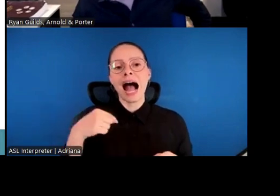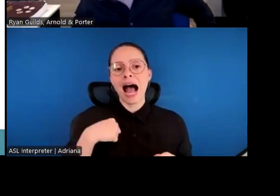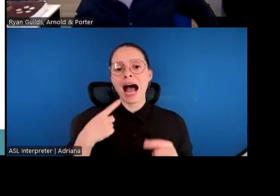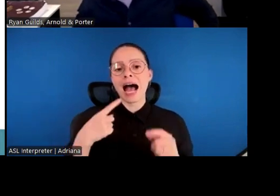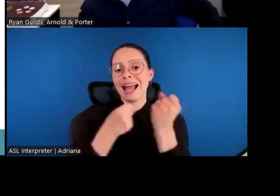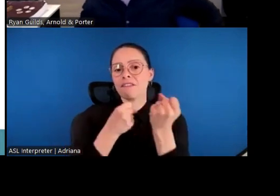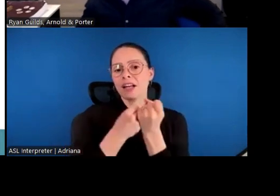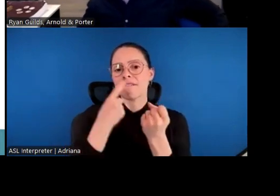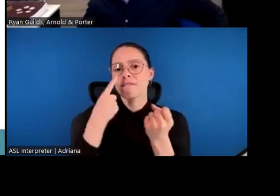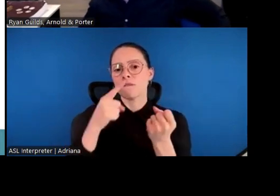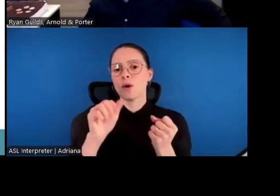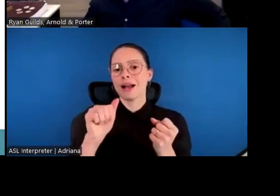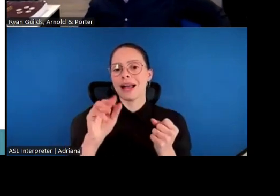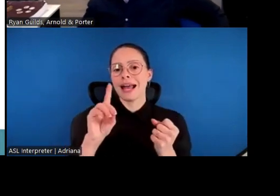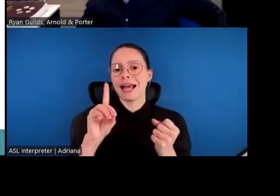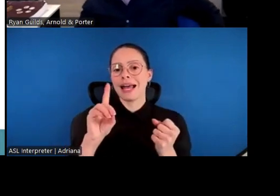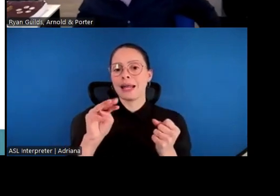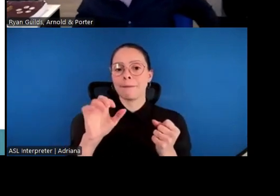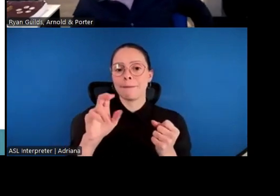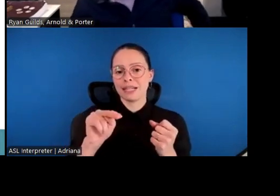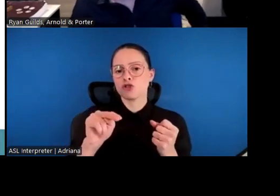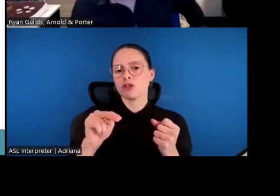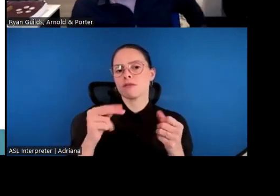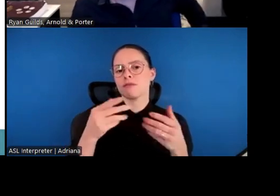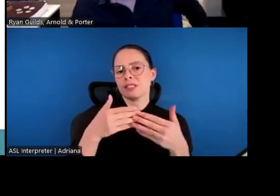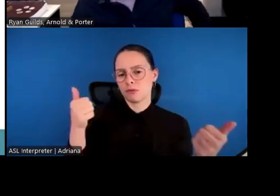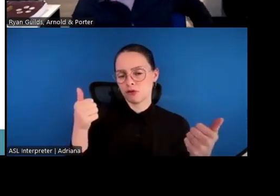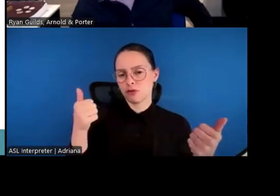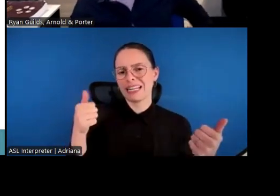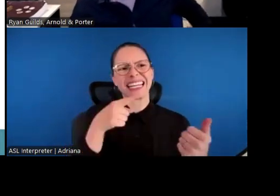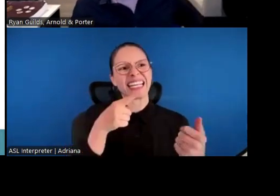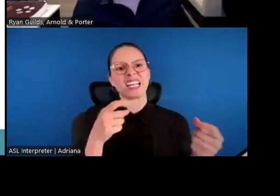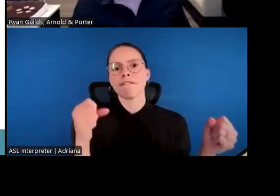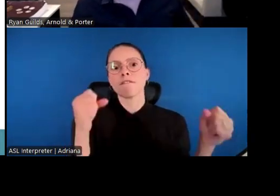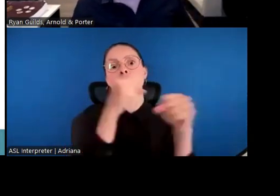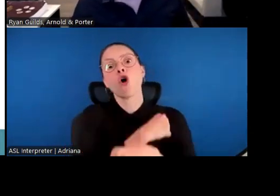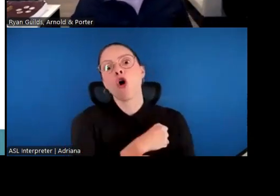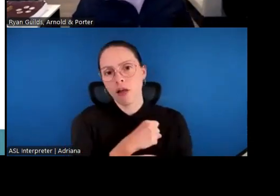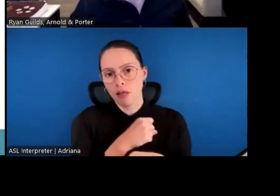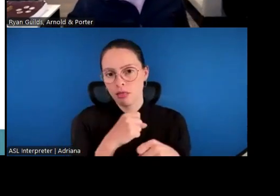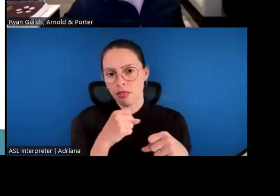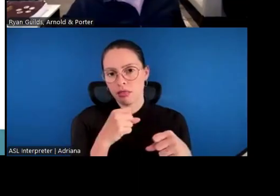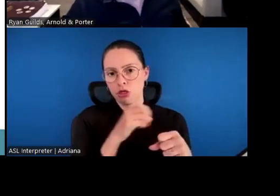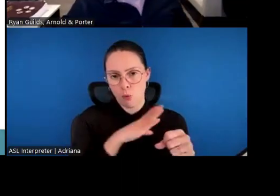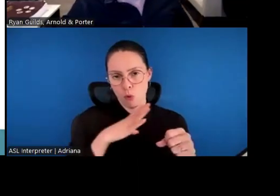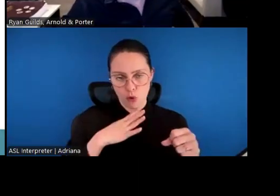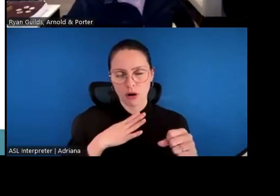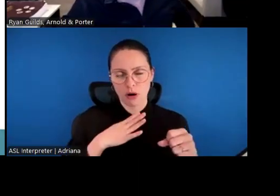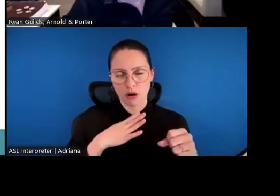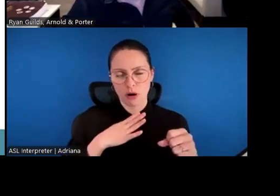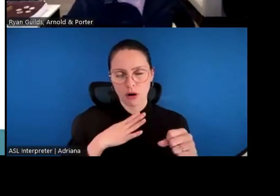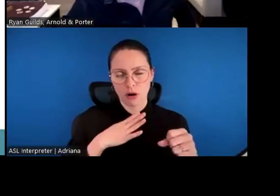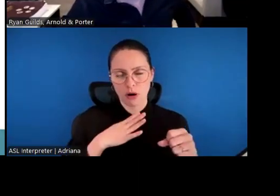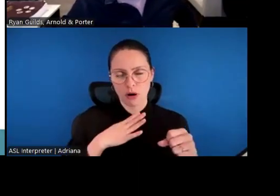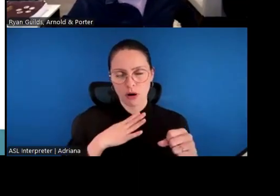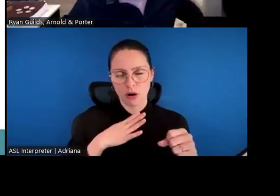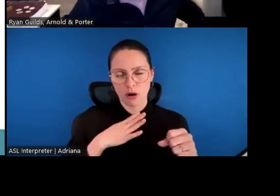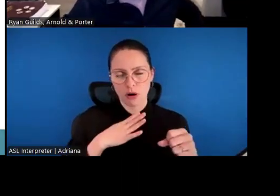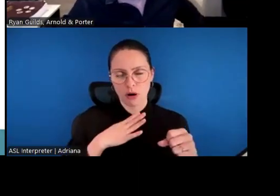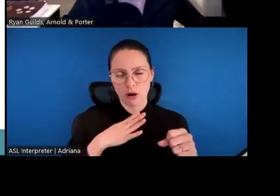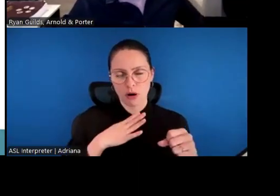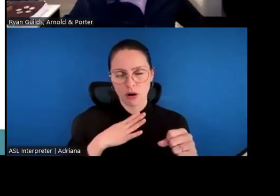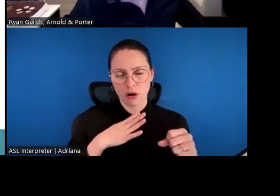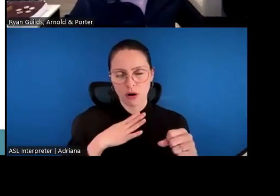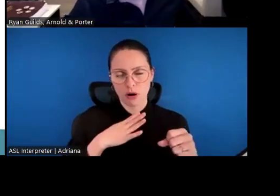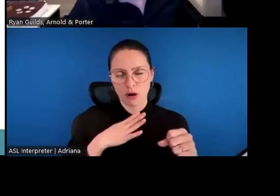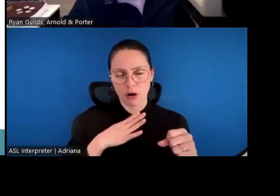he fought the board from jail. Okay, so I'm sitting in the administrative hearing. So he